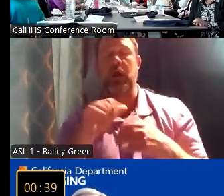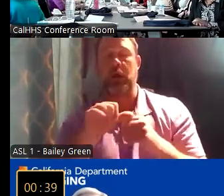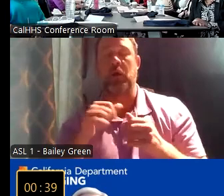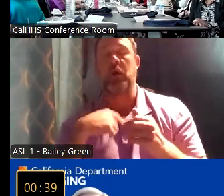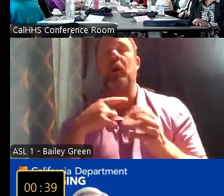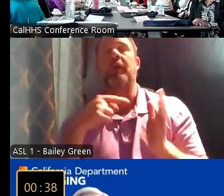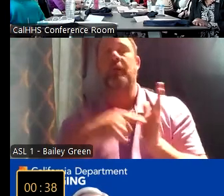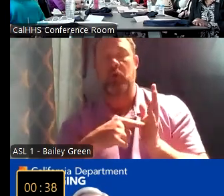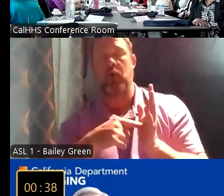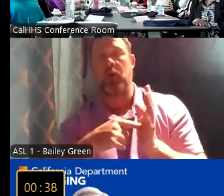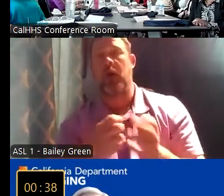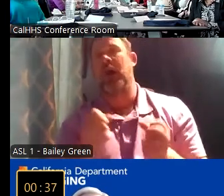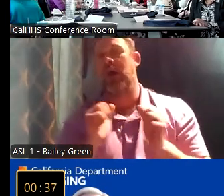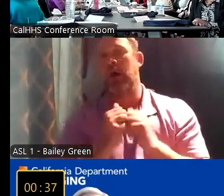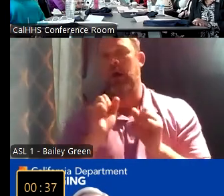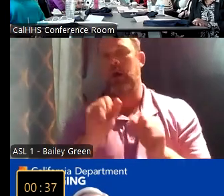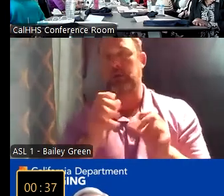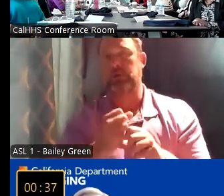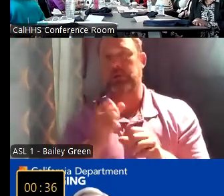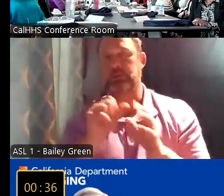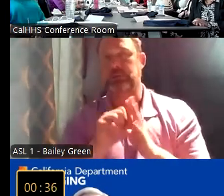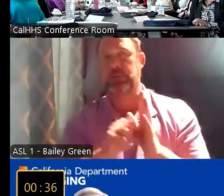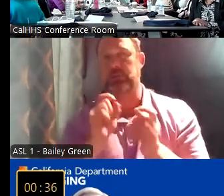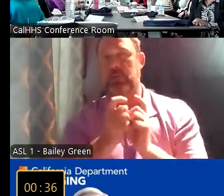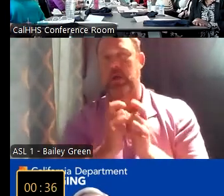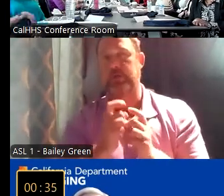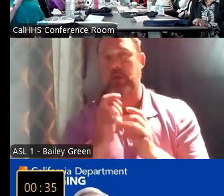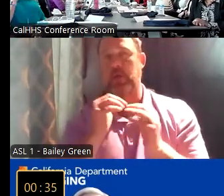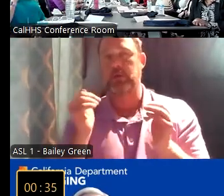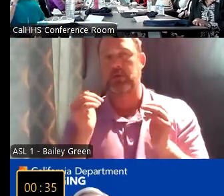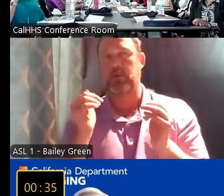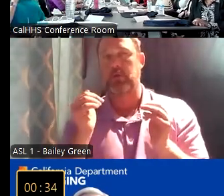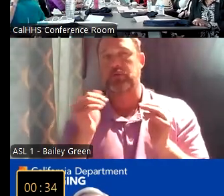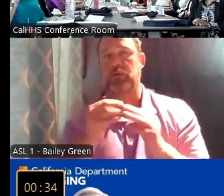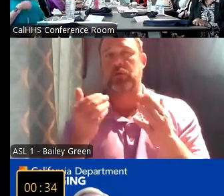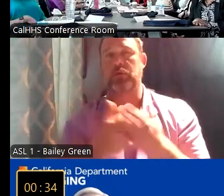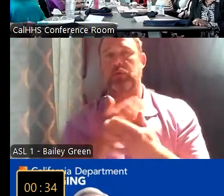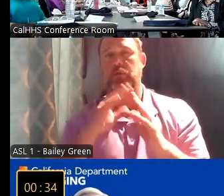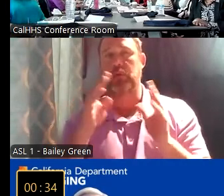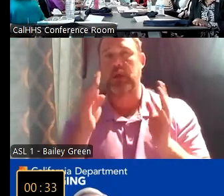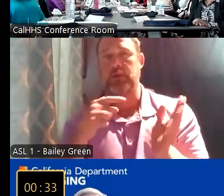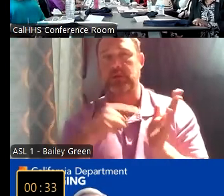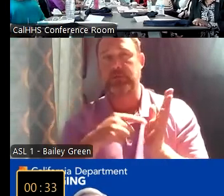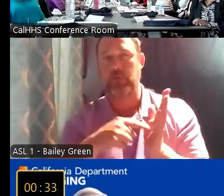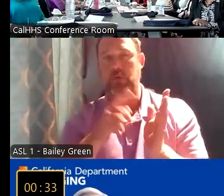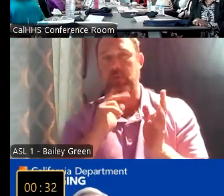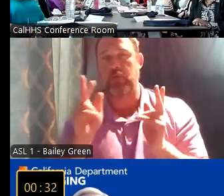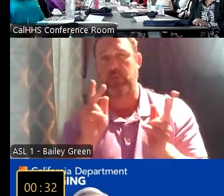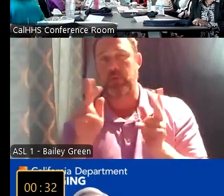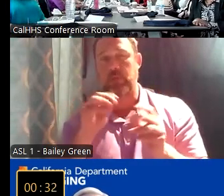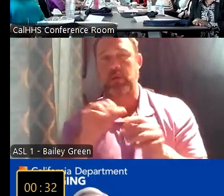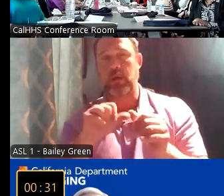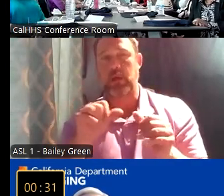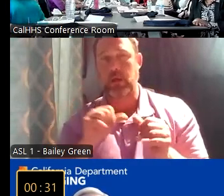afford. How can you get the state to modify the thresholds so new housing is affordable for people in an